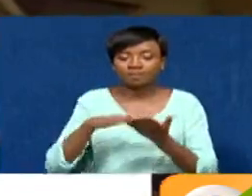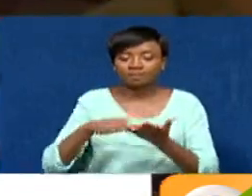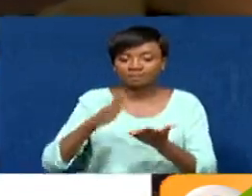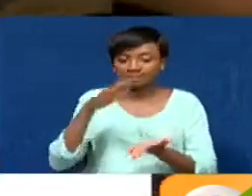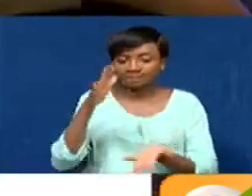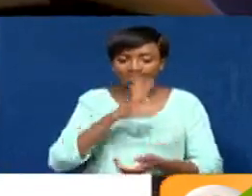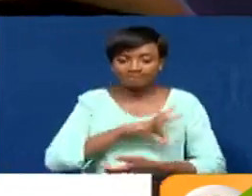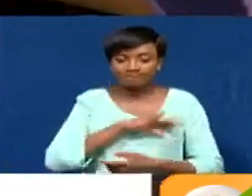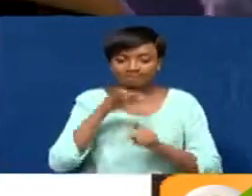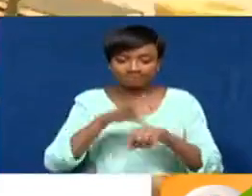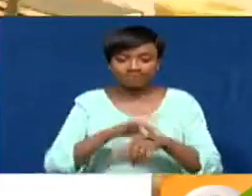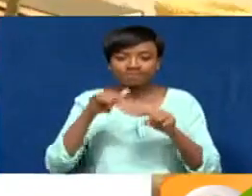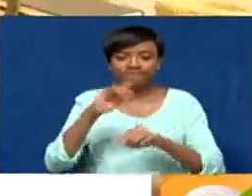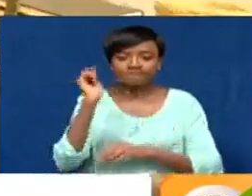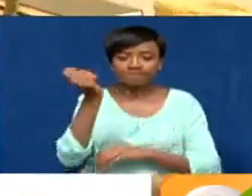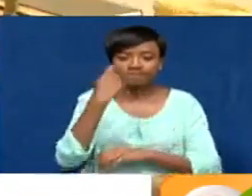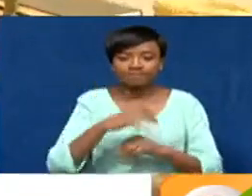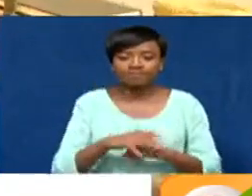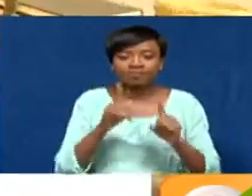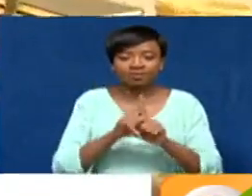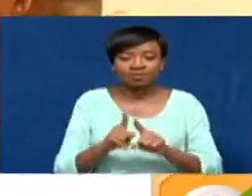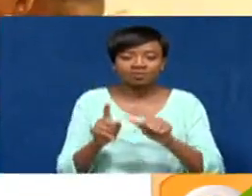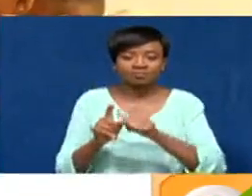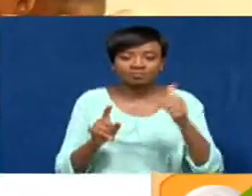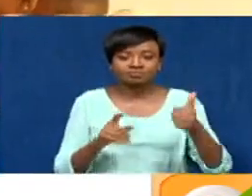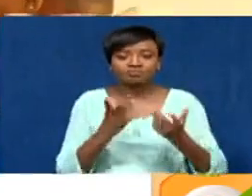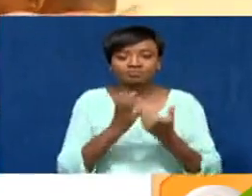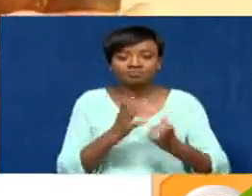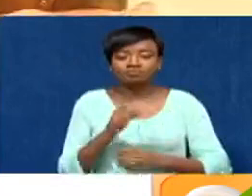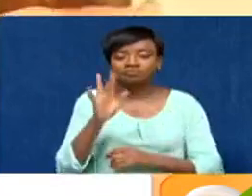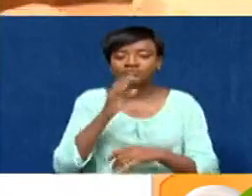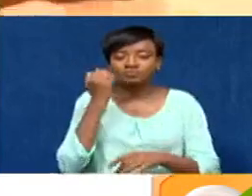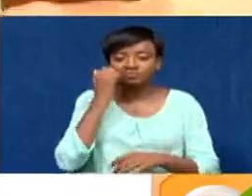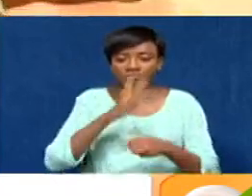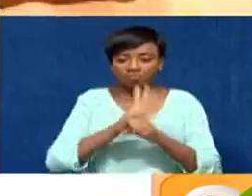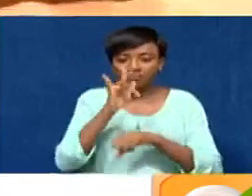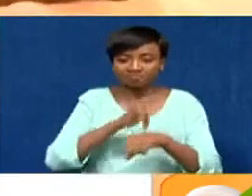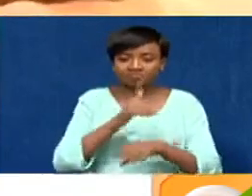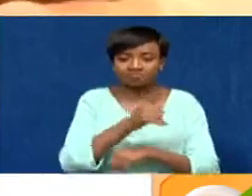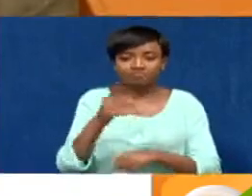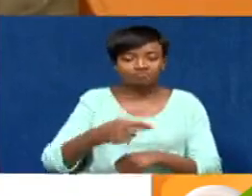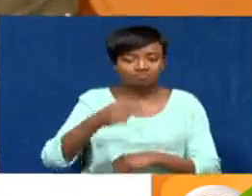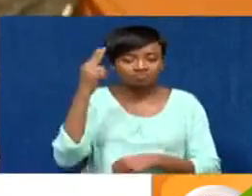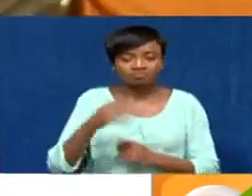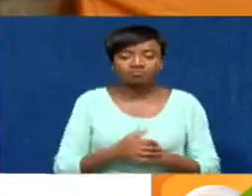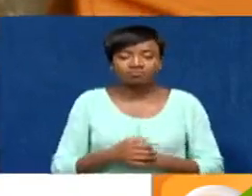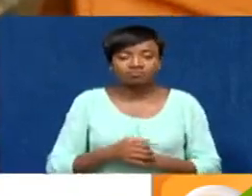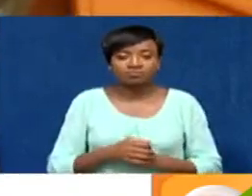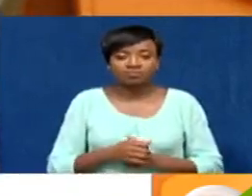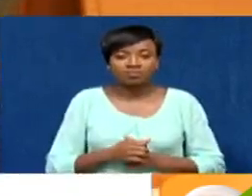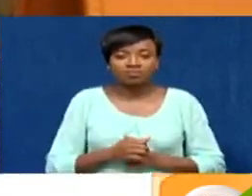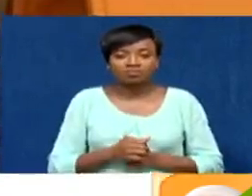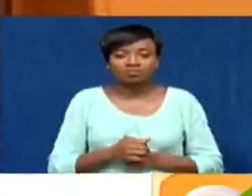here in Kenya. Just like any other entrepreneur, the effects of the COVID-19 pandemic hit Chebet and her